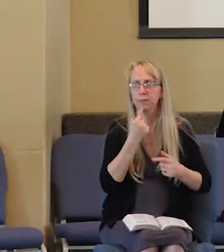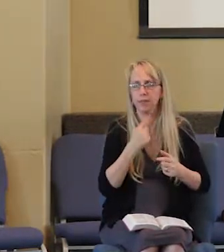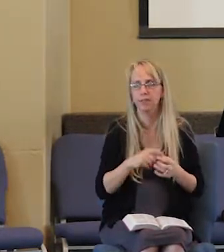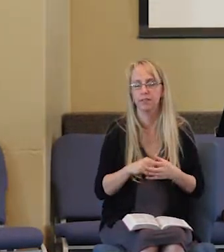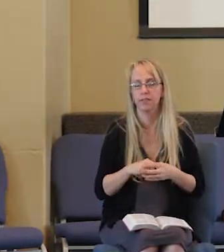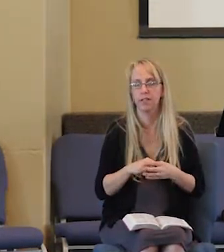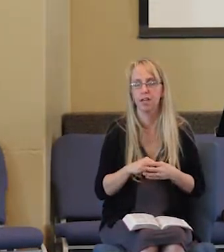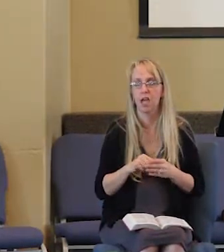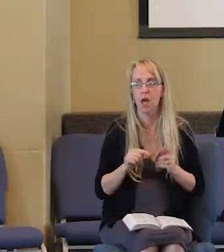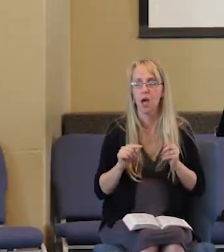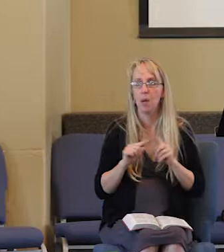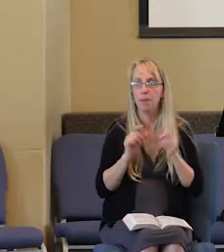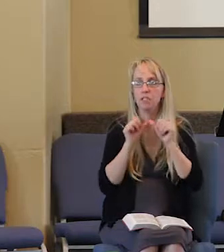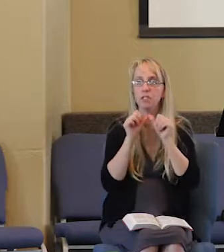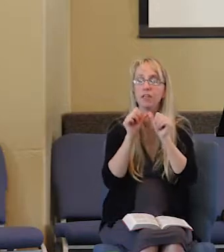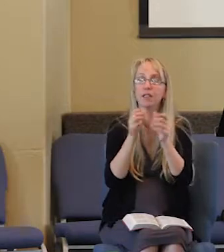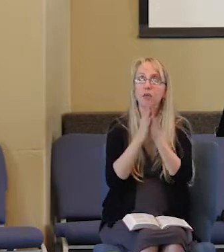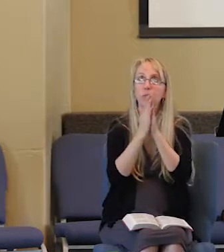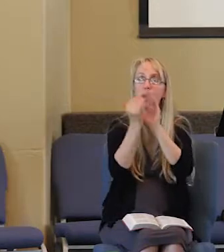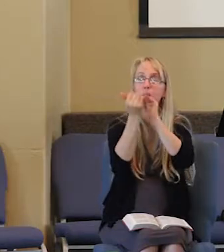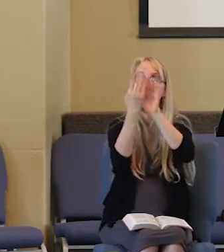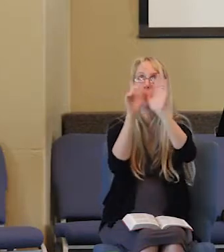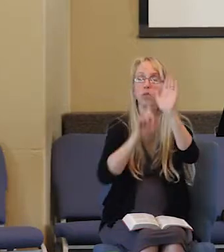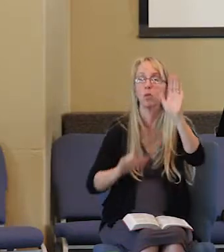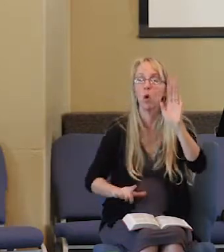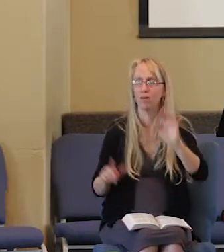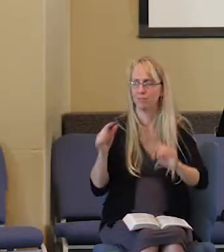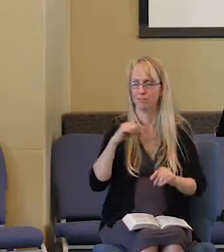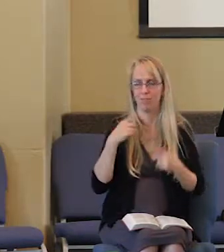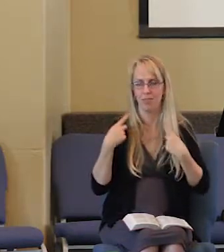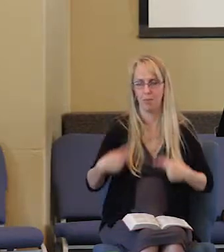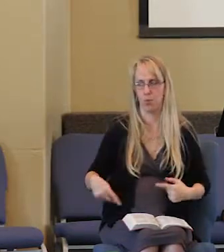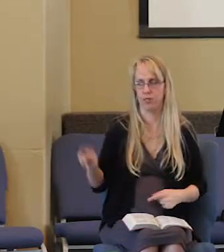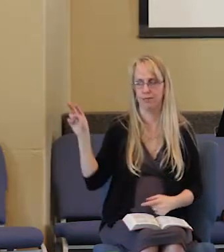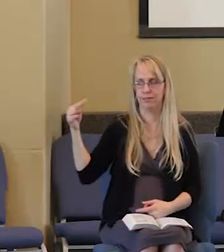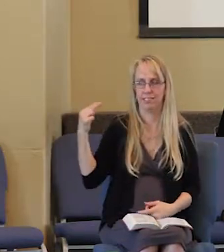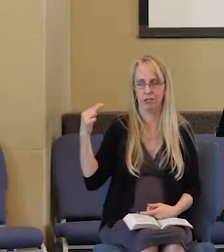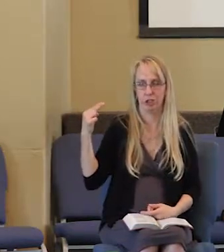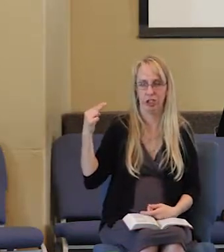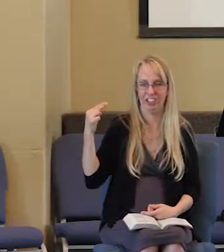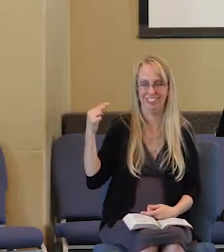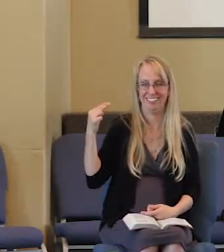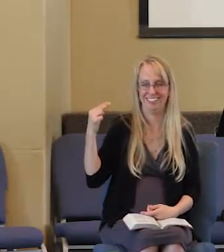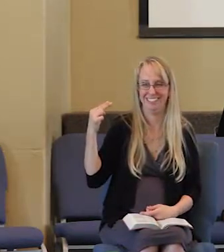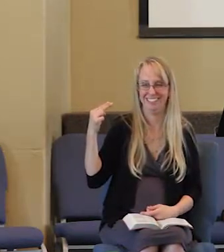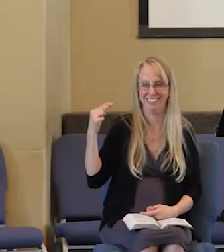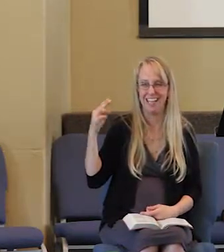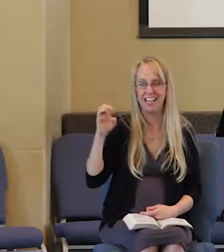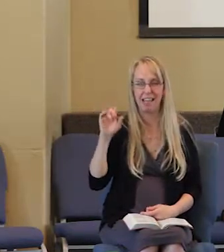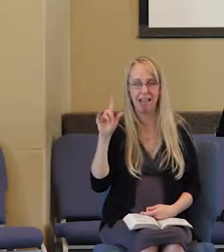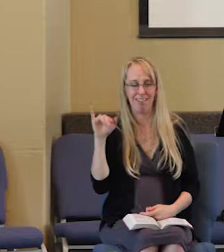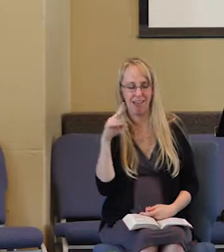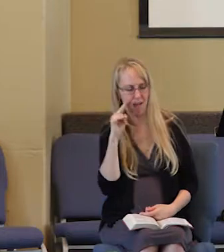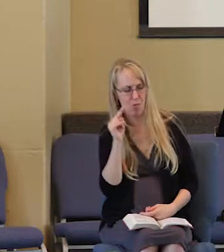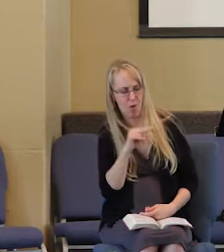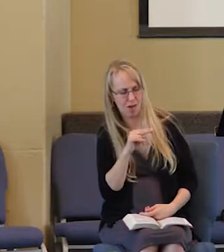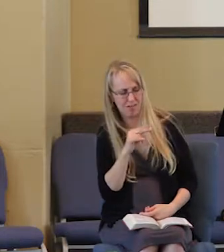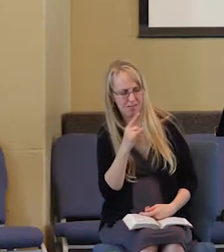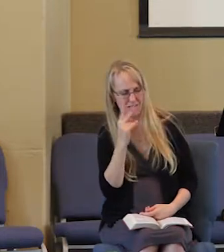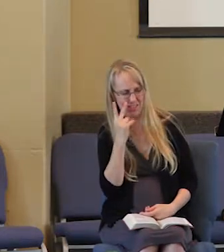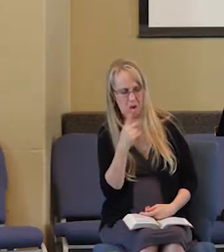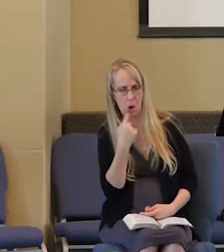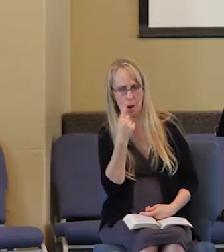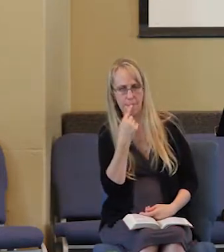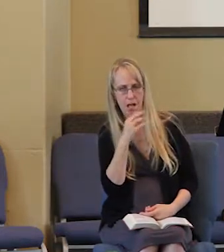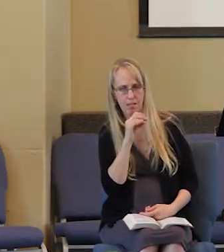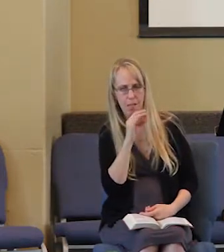We just read that. But she continues praying before the Lord, and the priest sees her, Eli, is watching her and watching